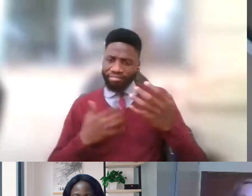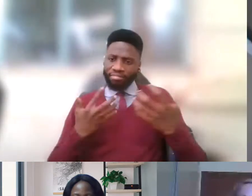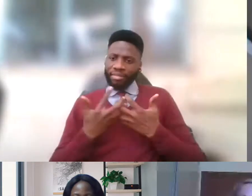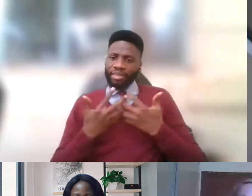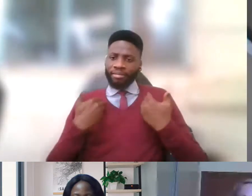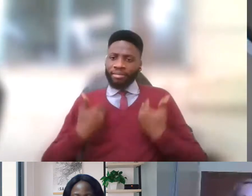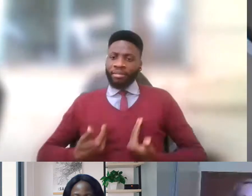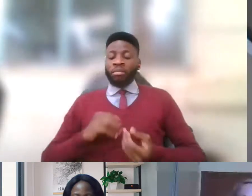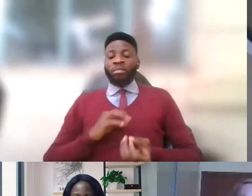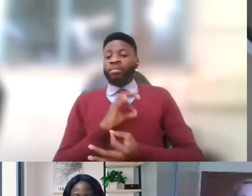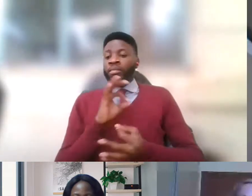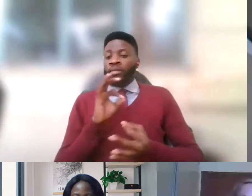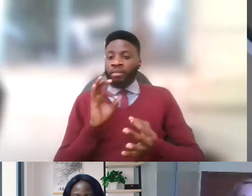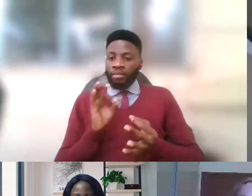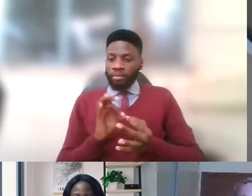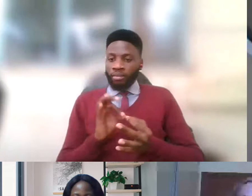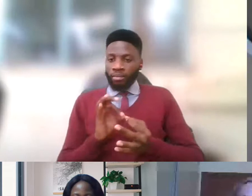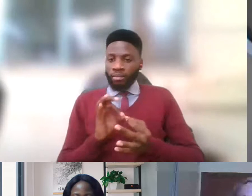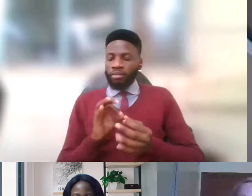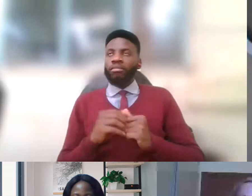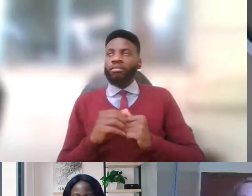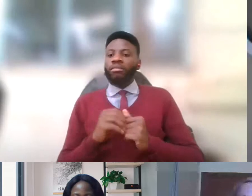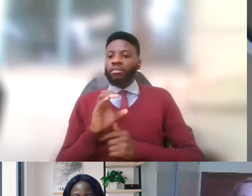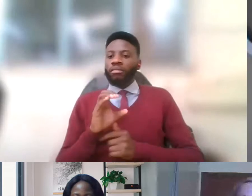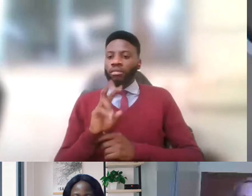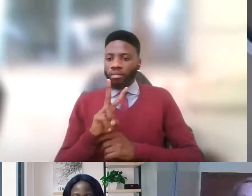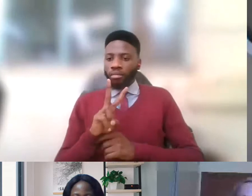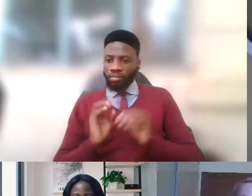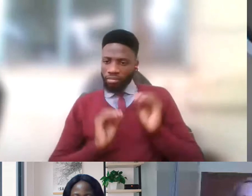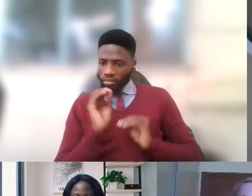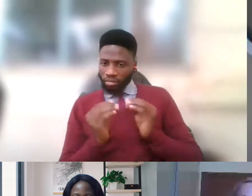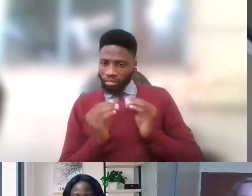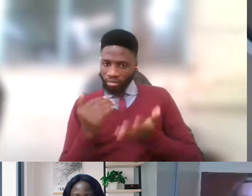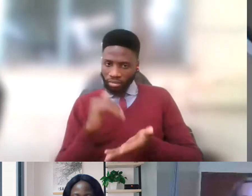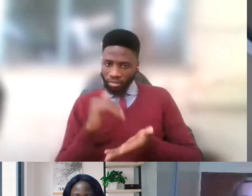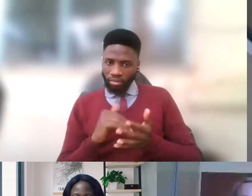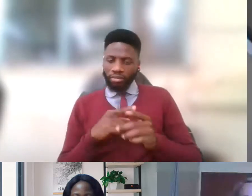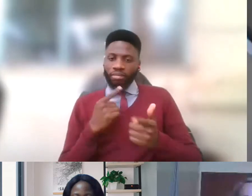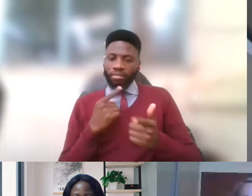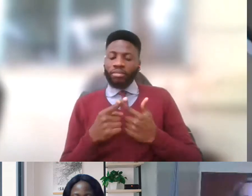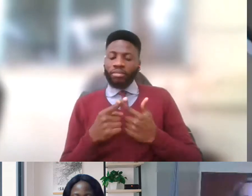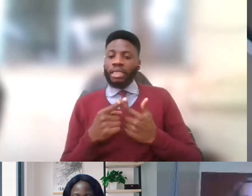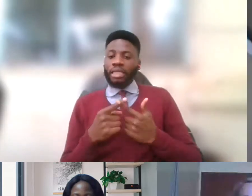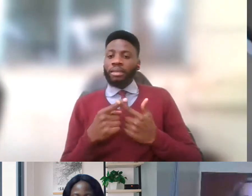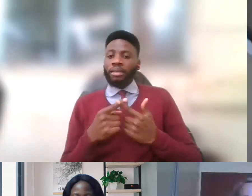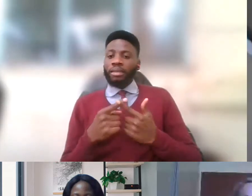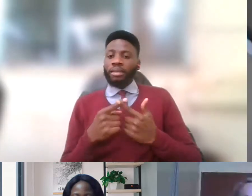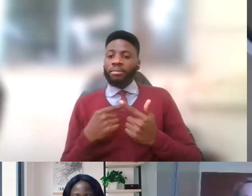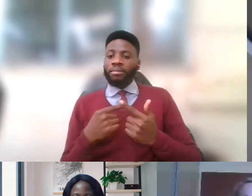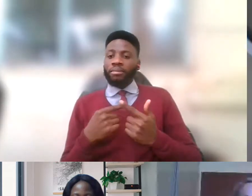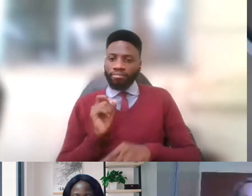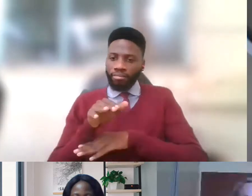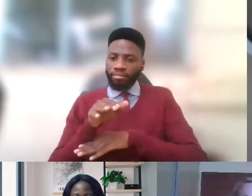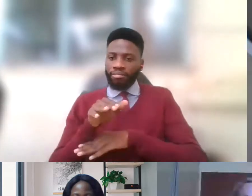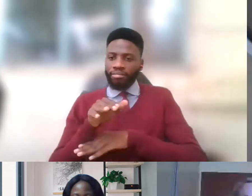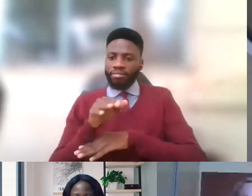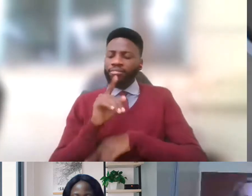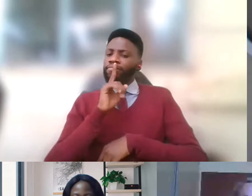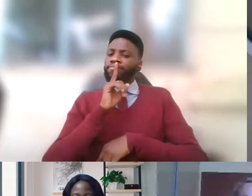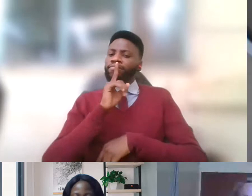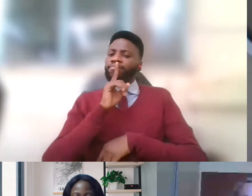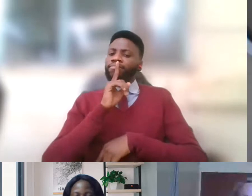resources with me that I started learning. And then I also started taking some courses on Codecademy and started working on